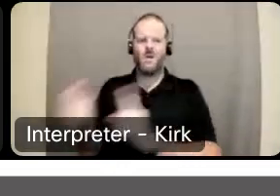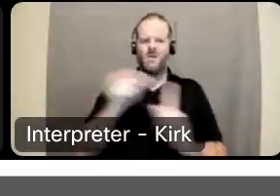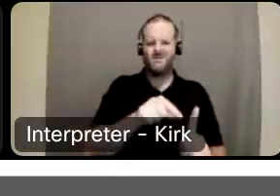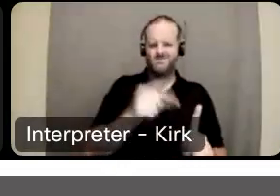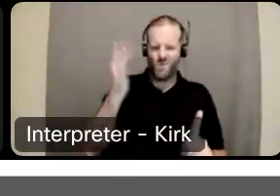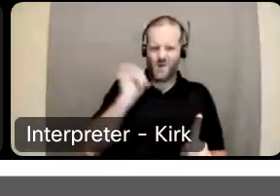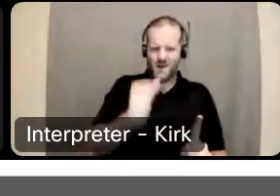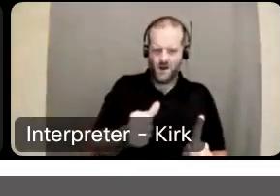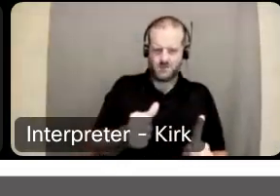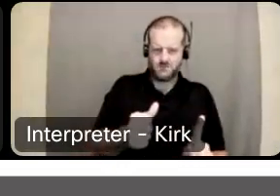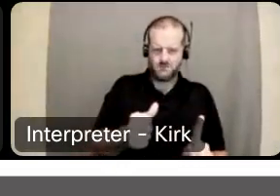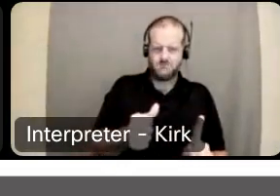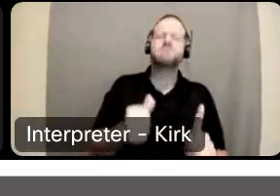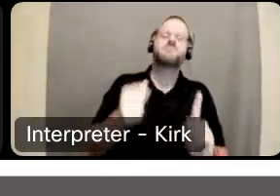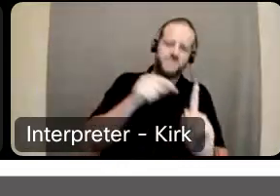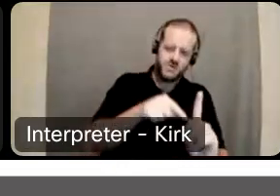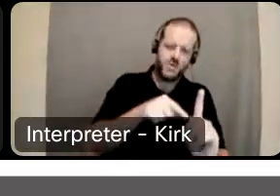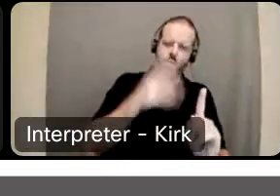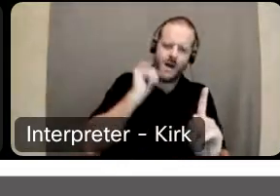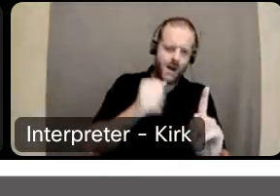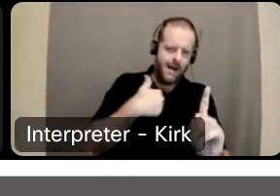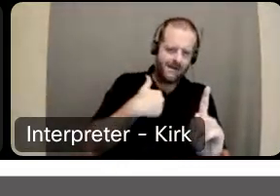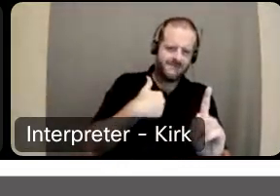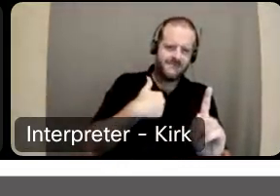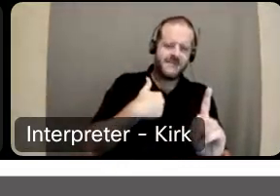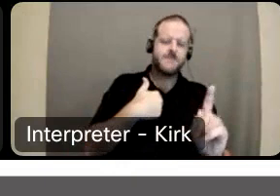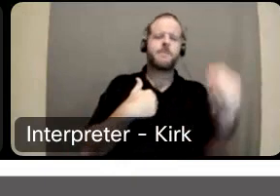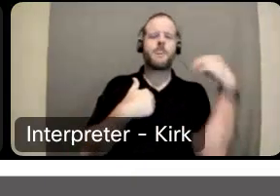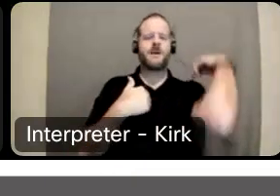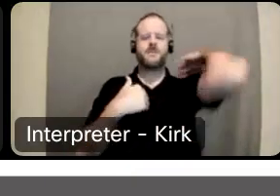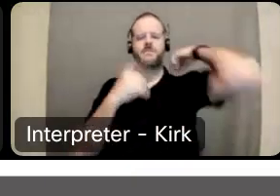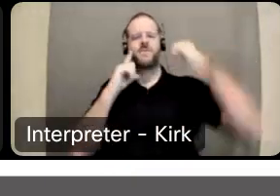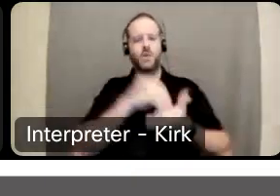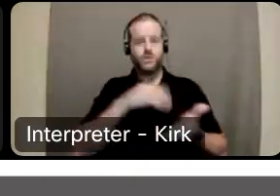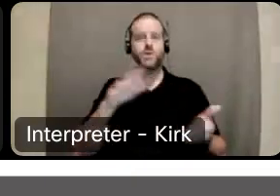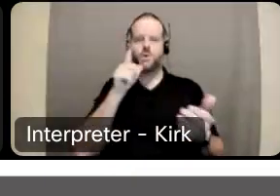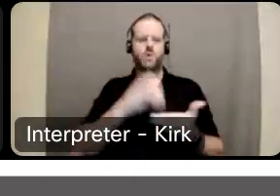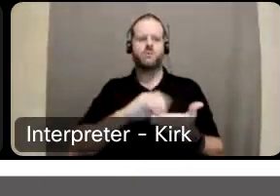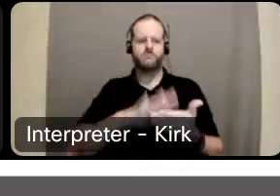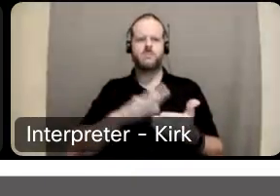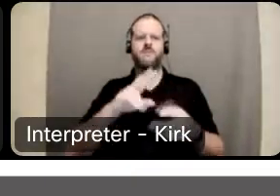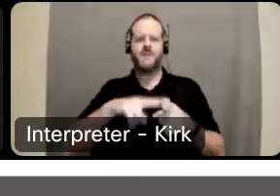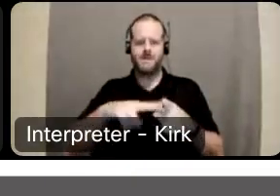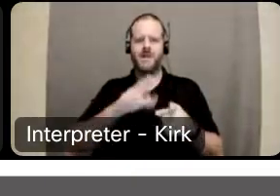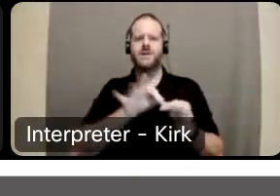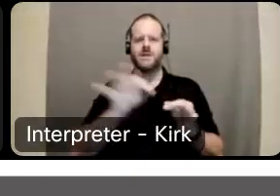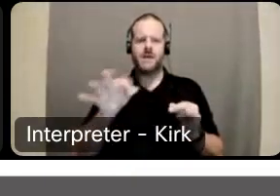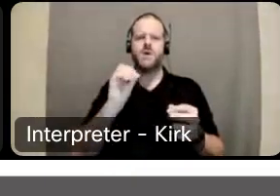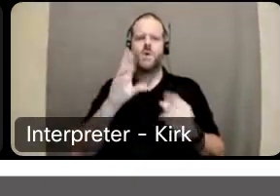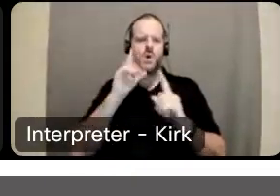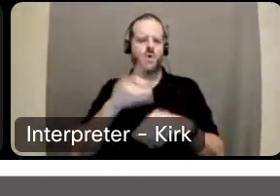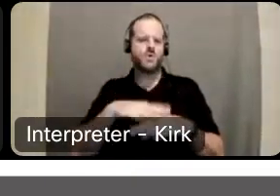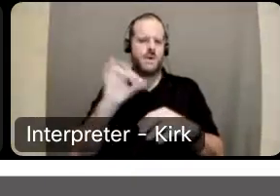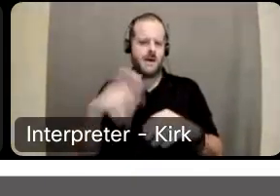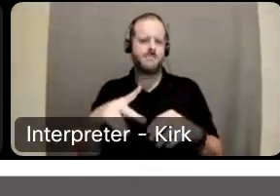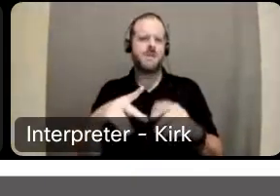have vocabulary results? So why don't you have assessment data for a student that has a noted vocabulary delay and or goals on their IEP? So you'll